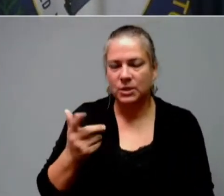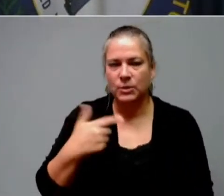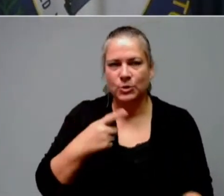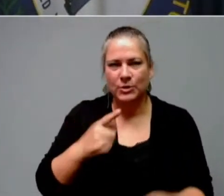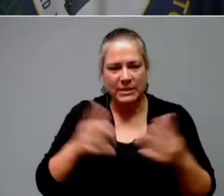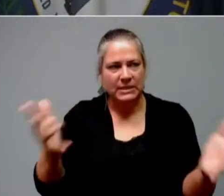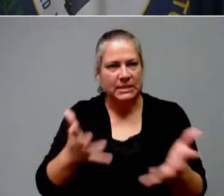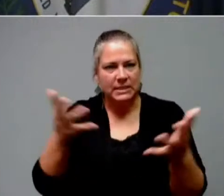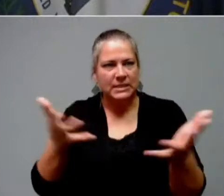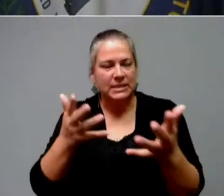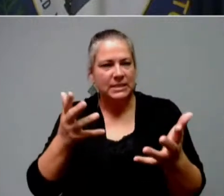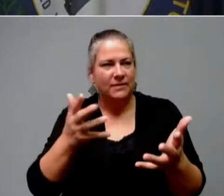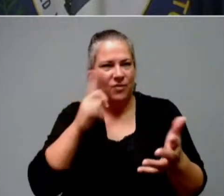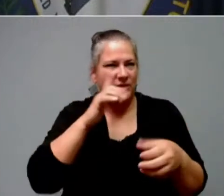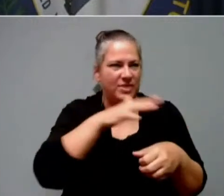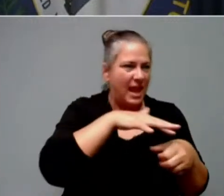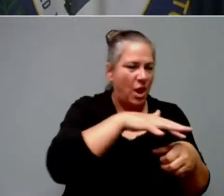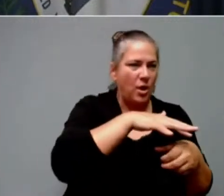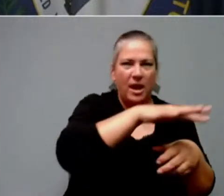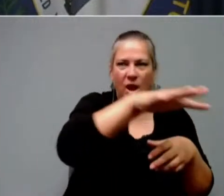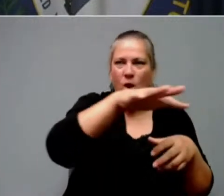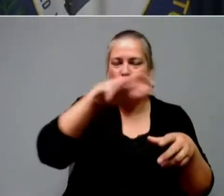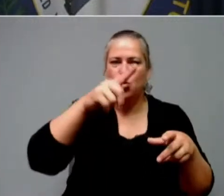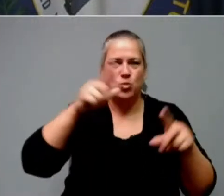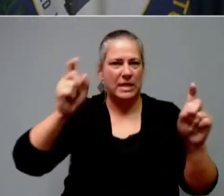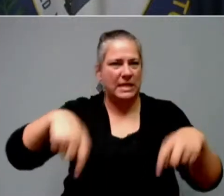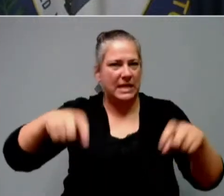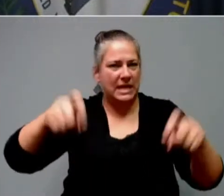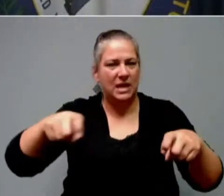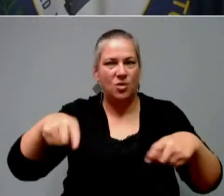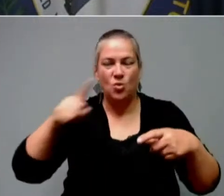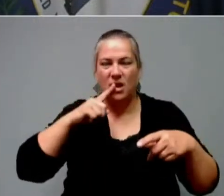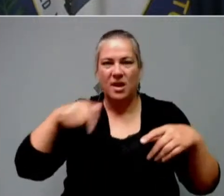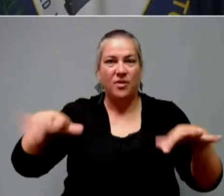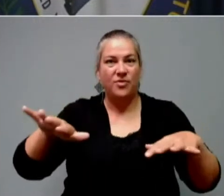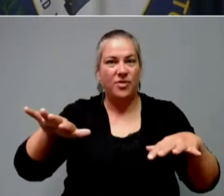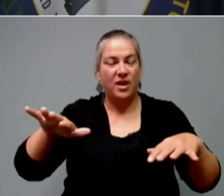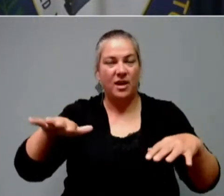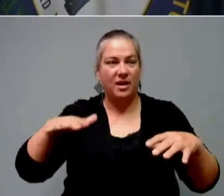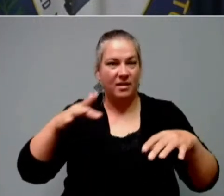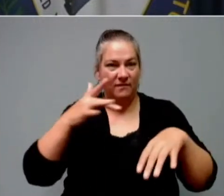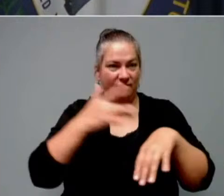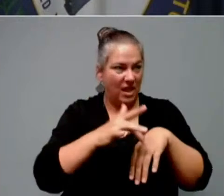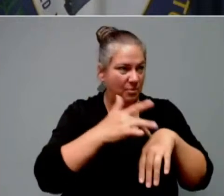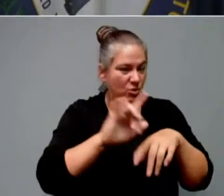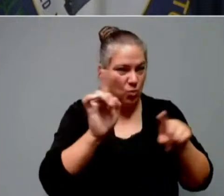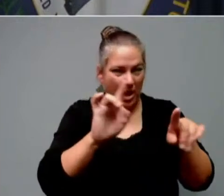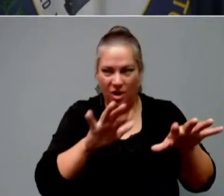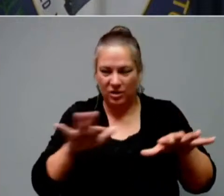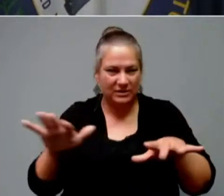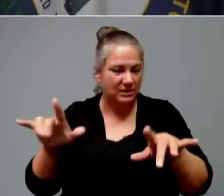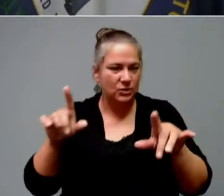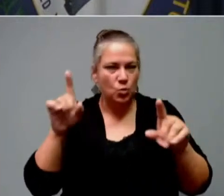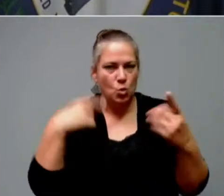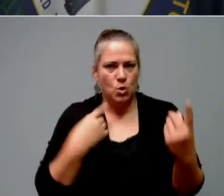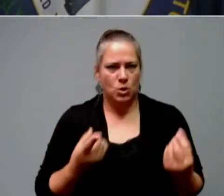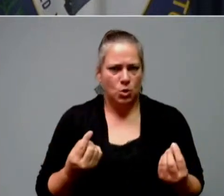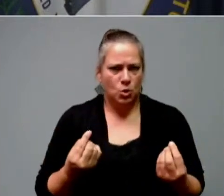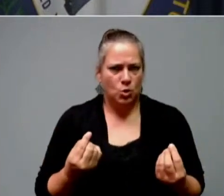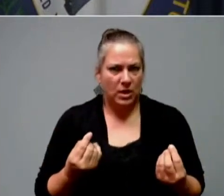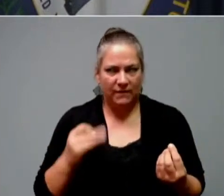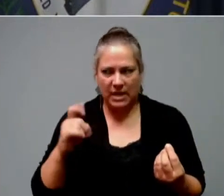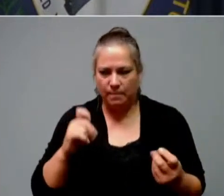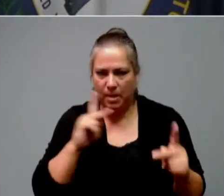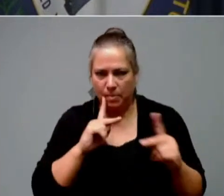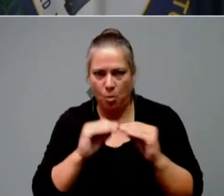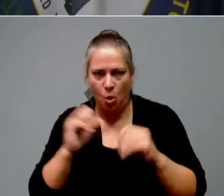need it badly. When they've run out of staffed beds, what can we do? Even if that's coming in and taking over some of